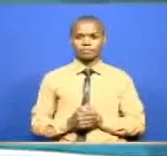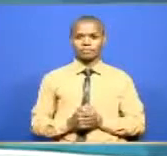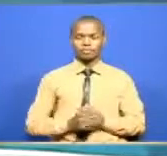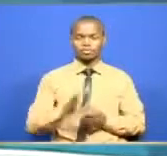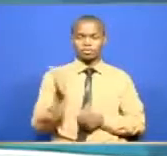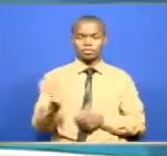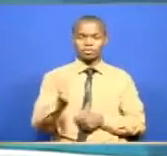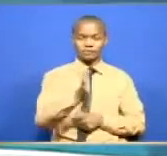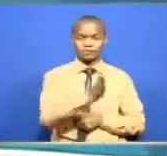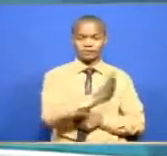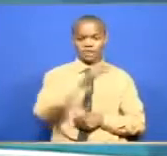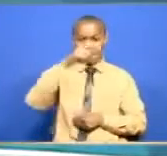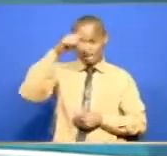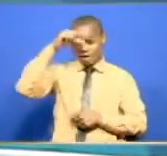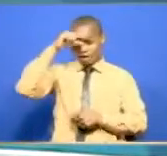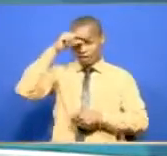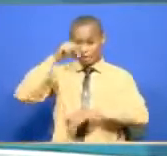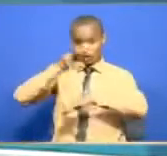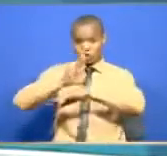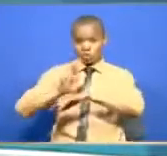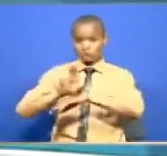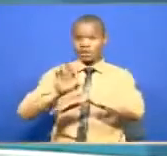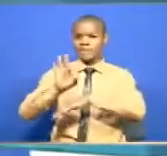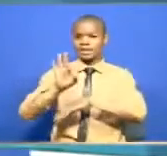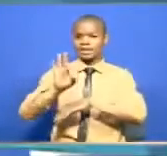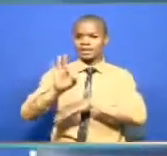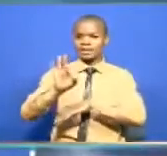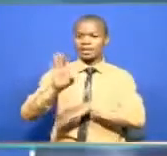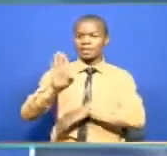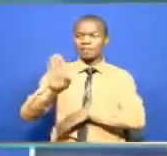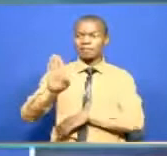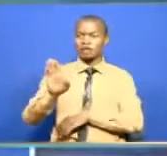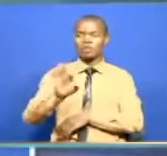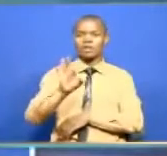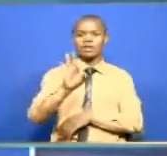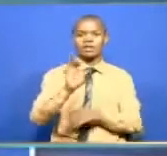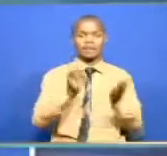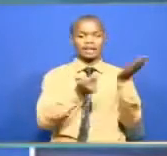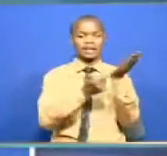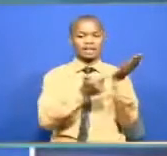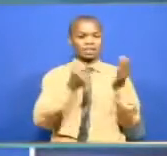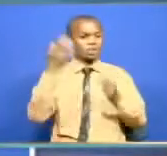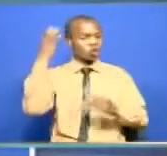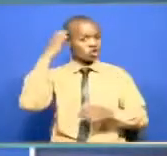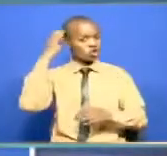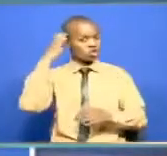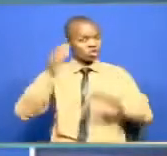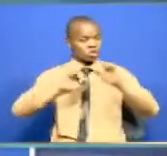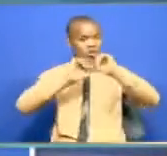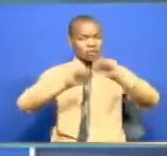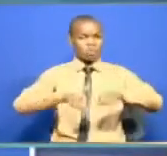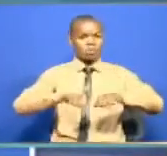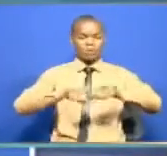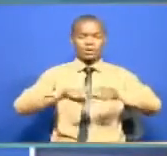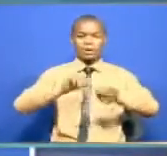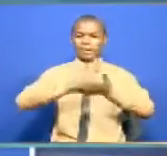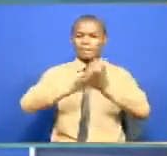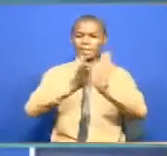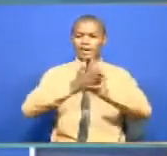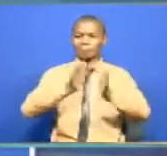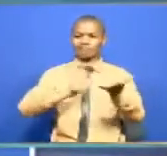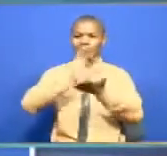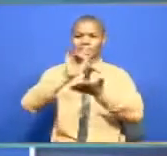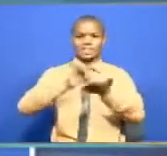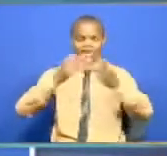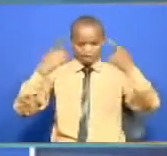And the government is spending 3 billion shillings on 3 technical colleges to elevate them to centers of excellence in